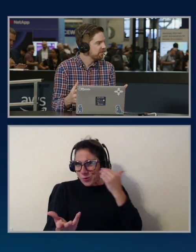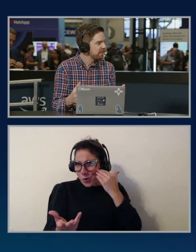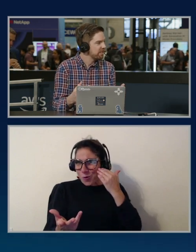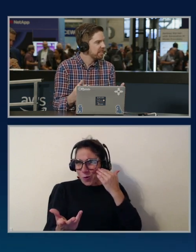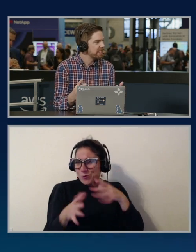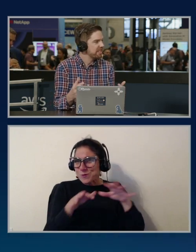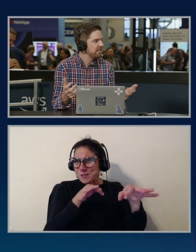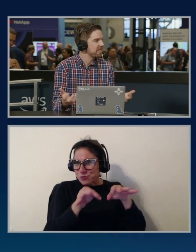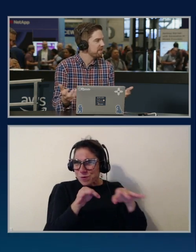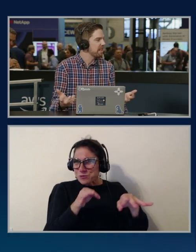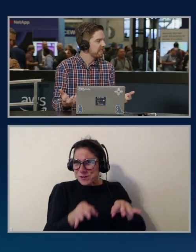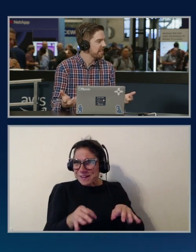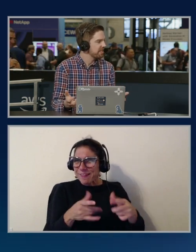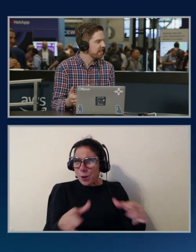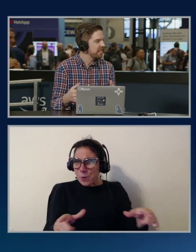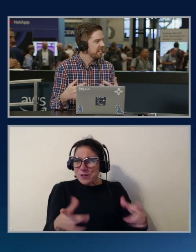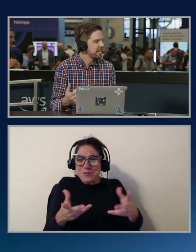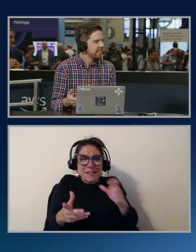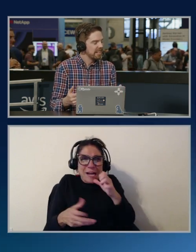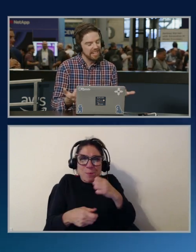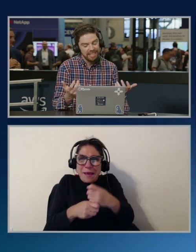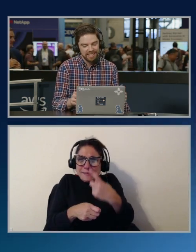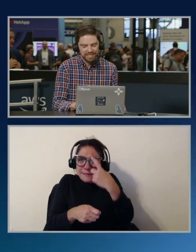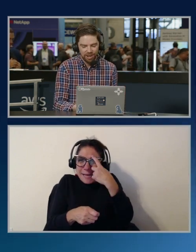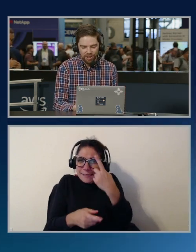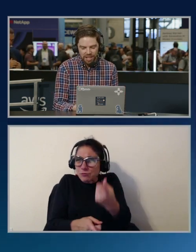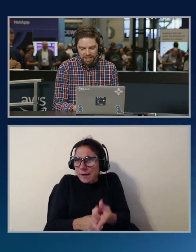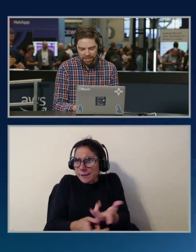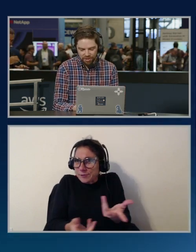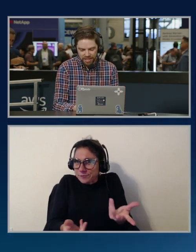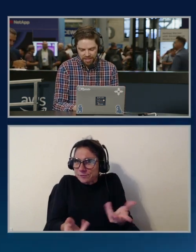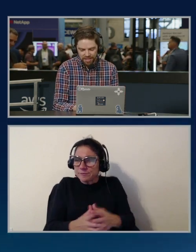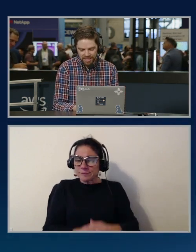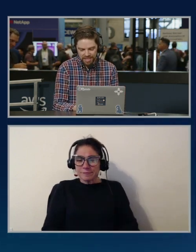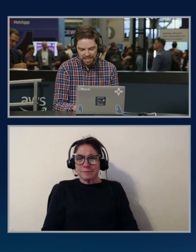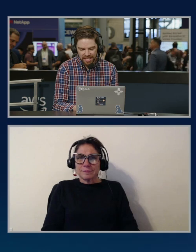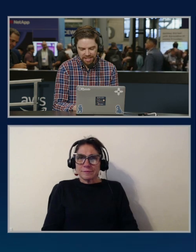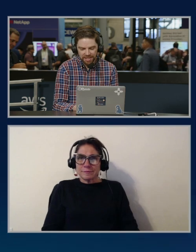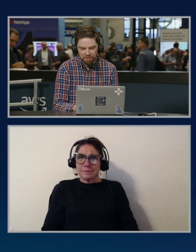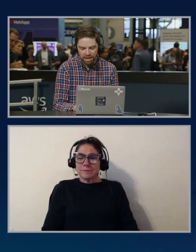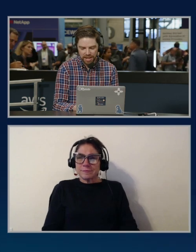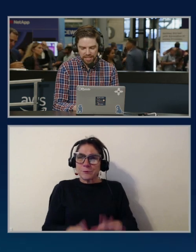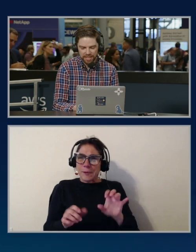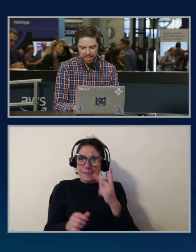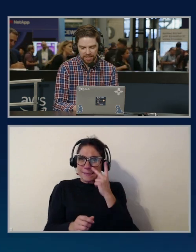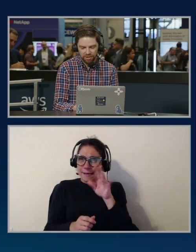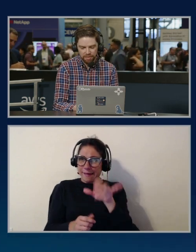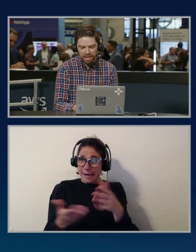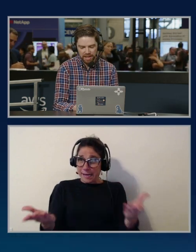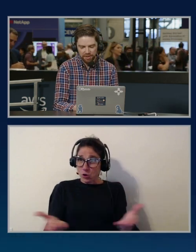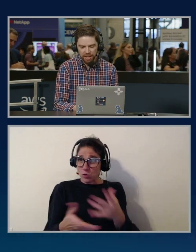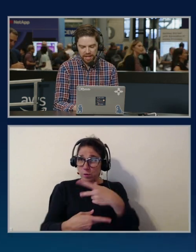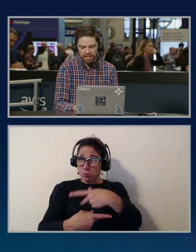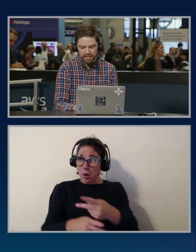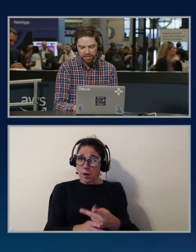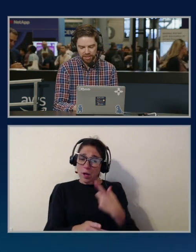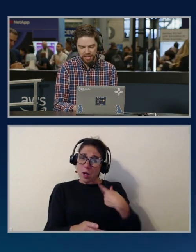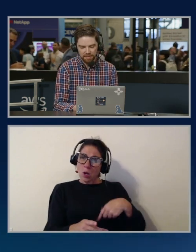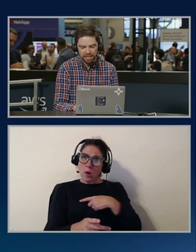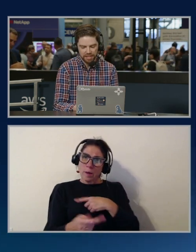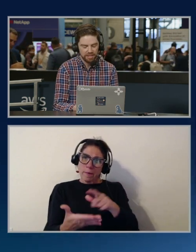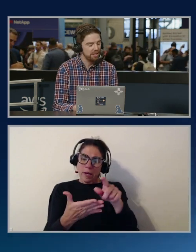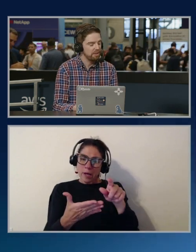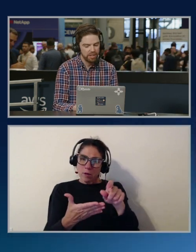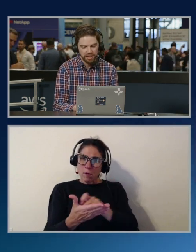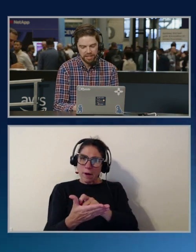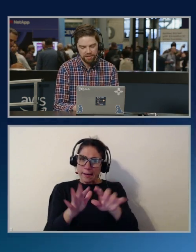description language that doesn't make sense, right? So you can see that here in the product. We may write a conditional